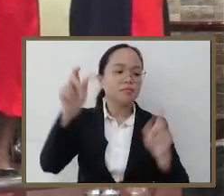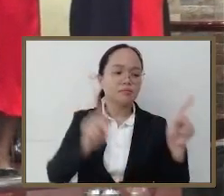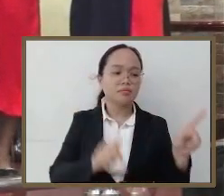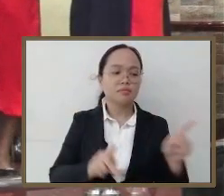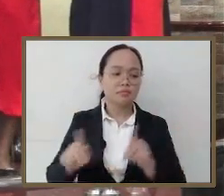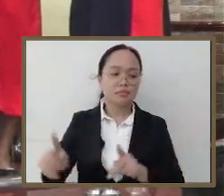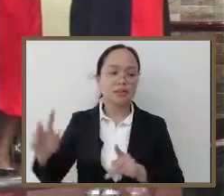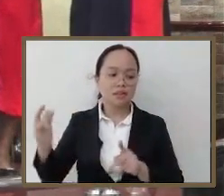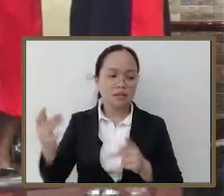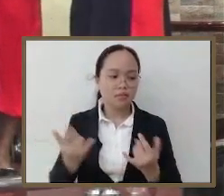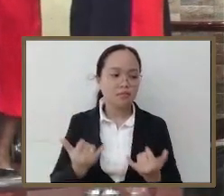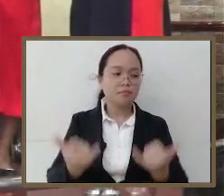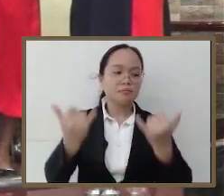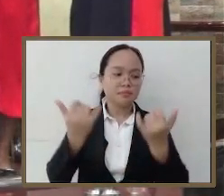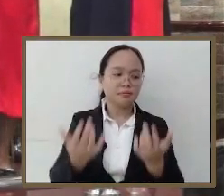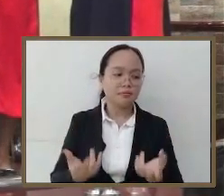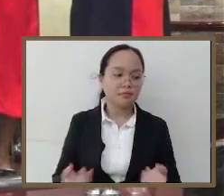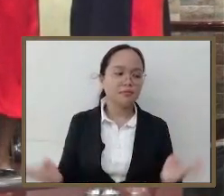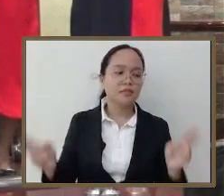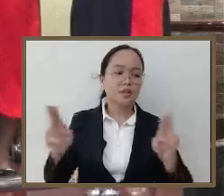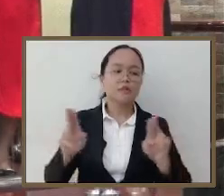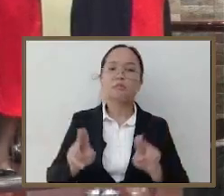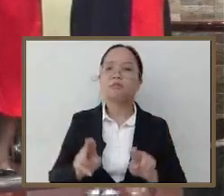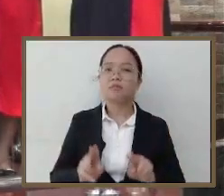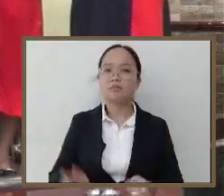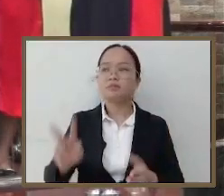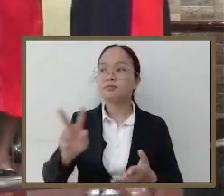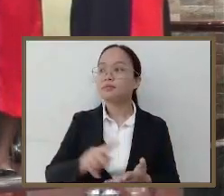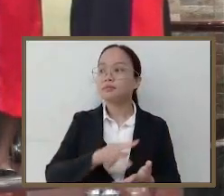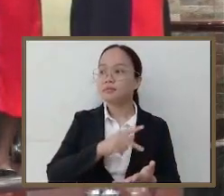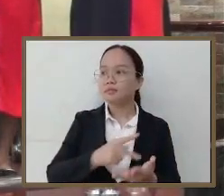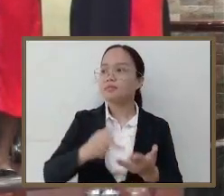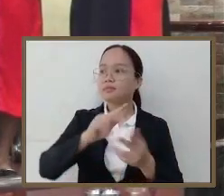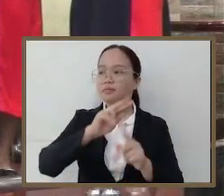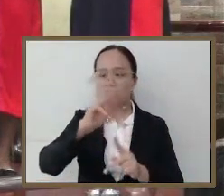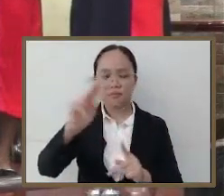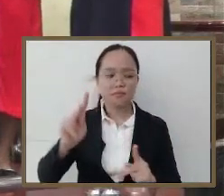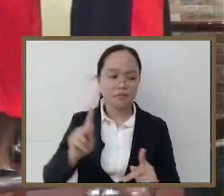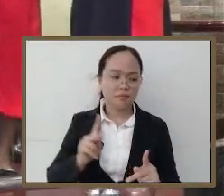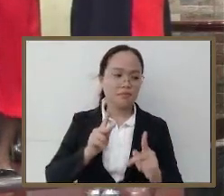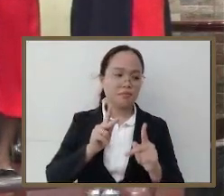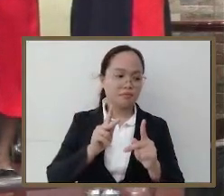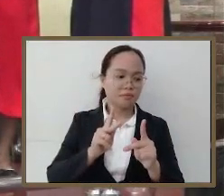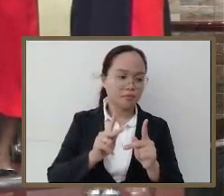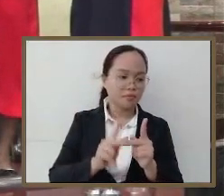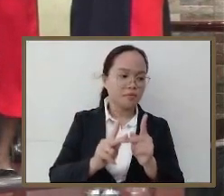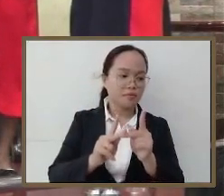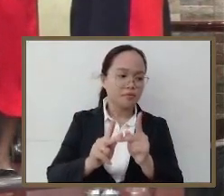plant are now unfolding performing perfectly